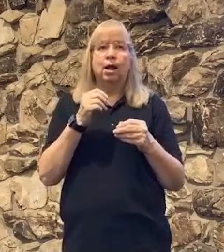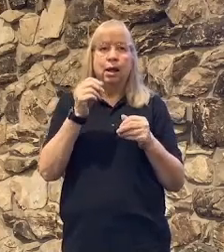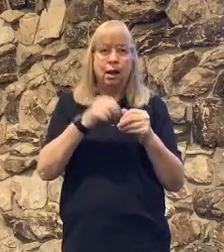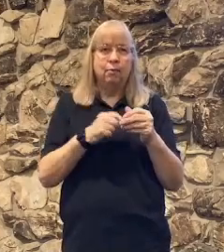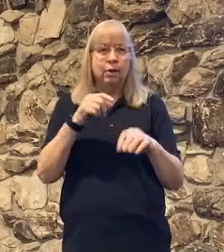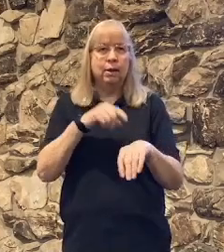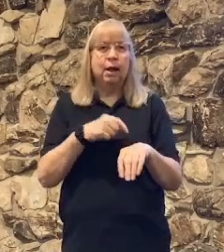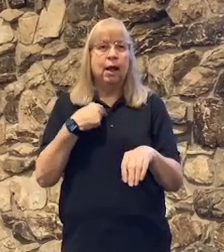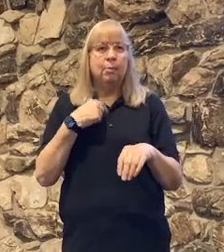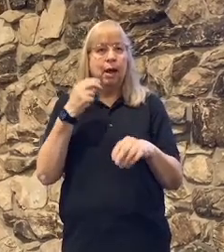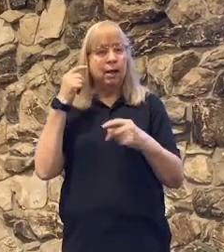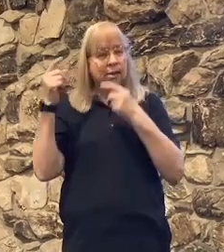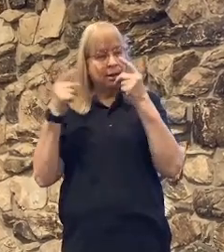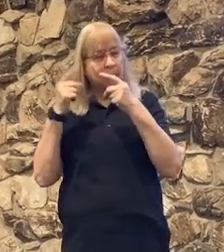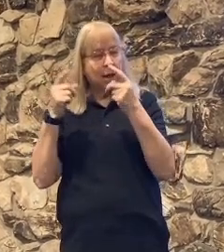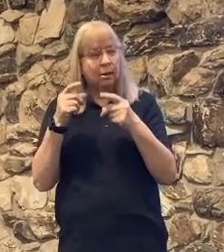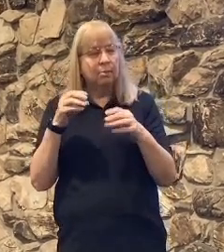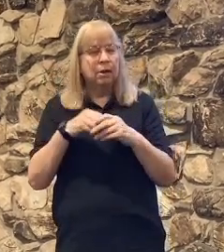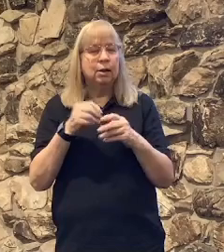story.